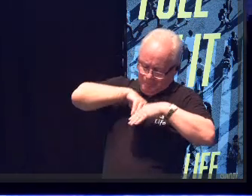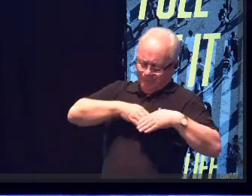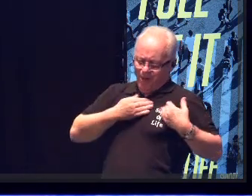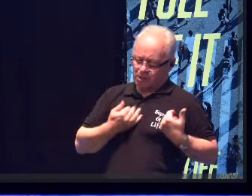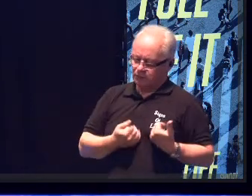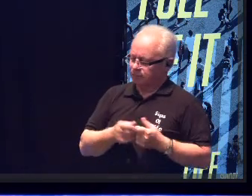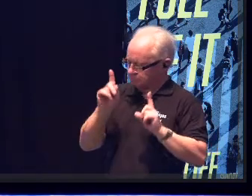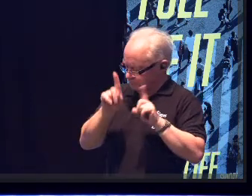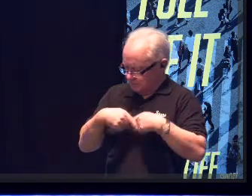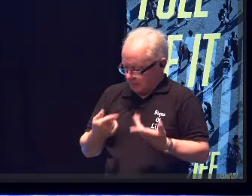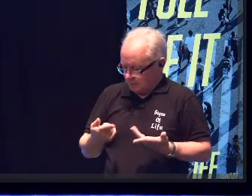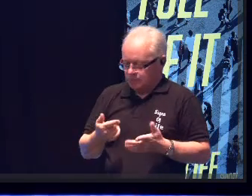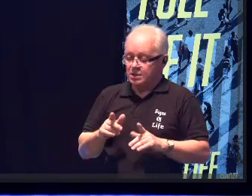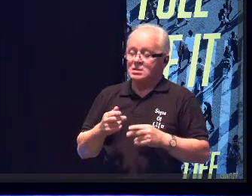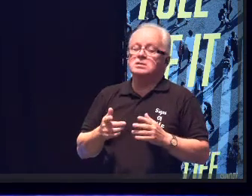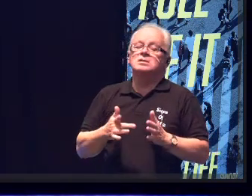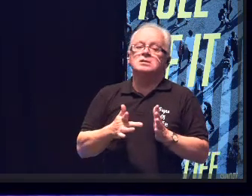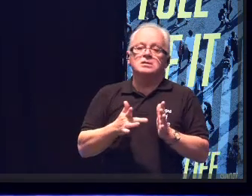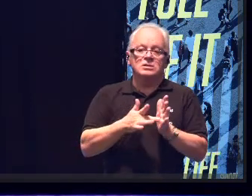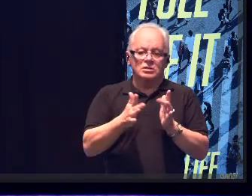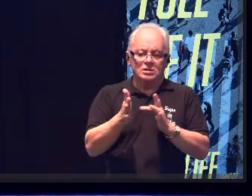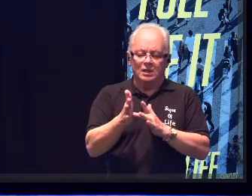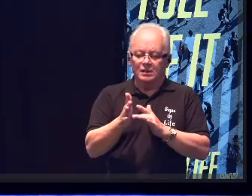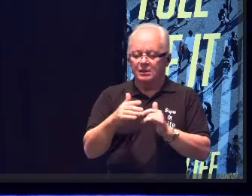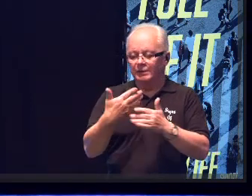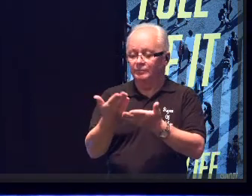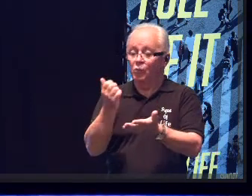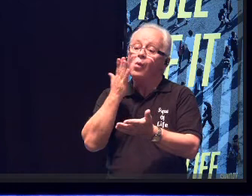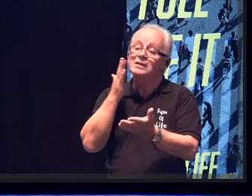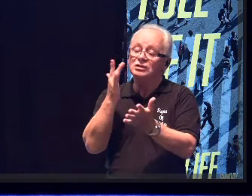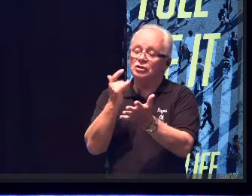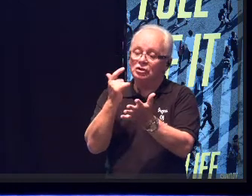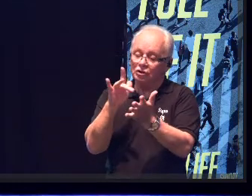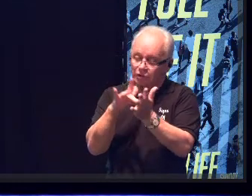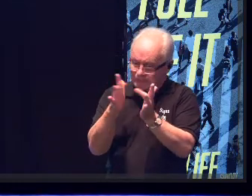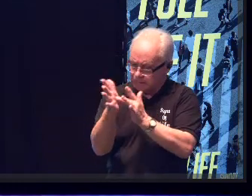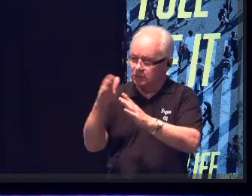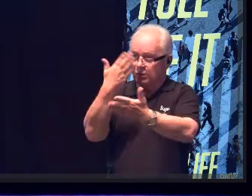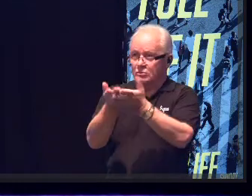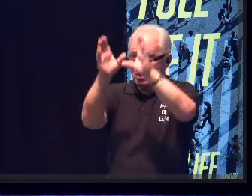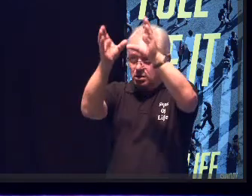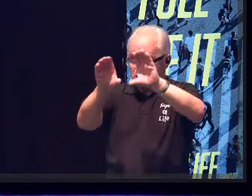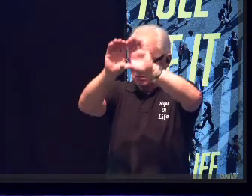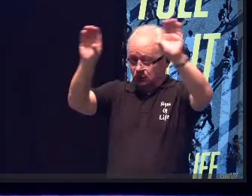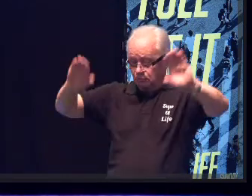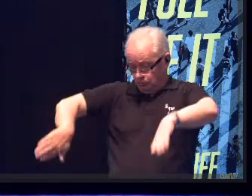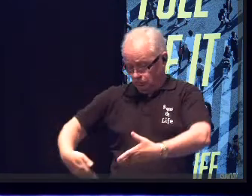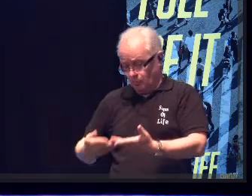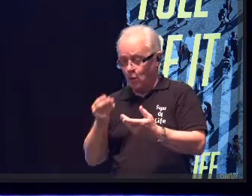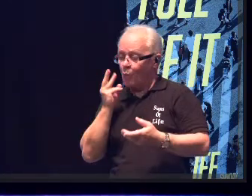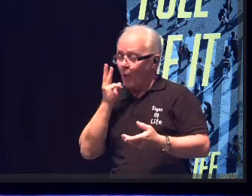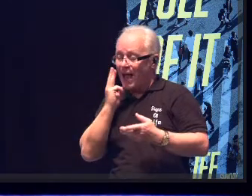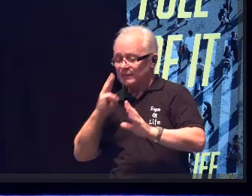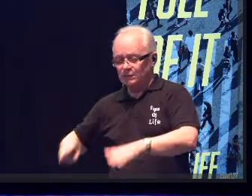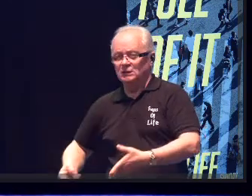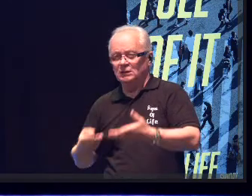they offer him bitter wine to drink when he's on the cross, and he spits it out. He says, I'm not